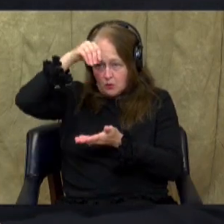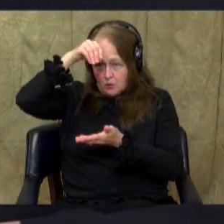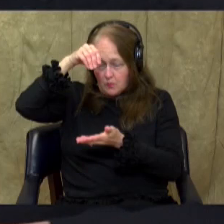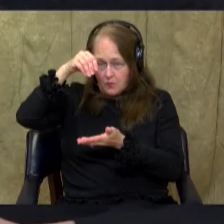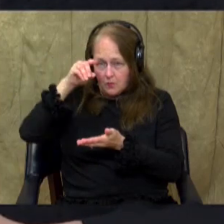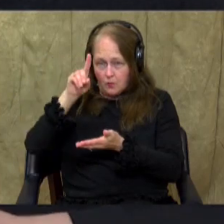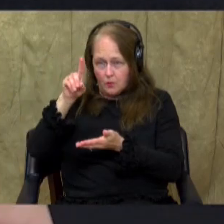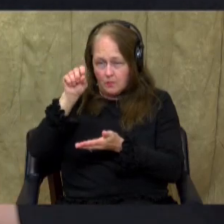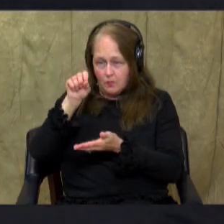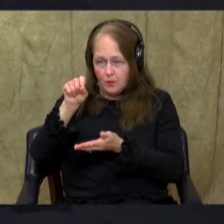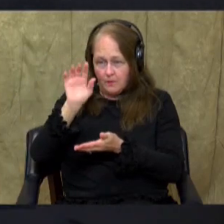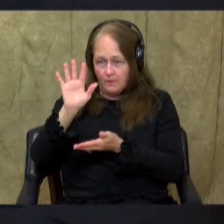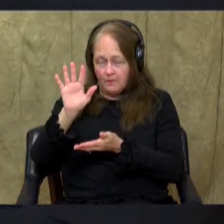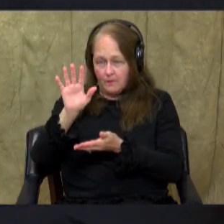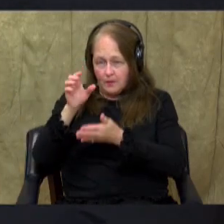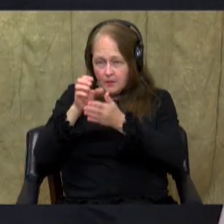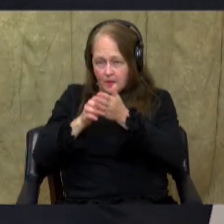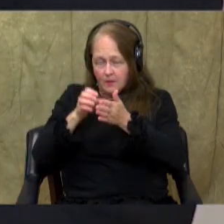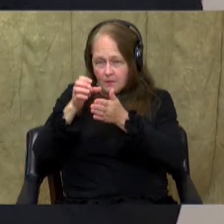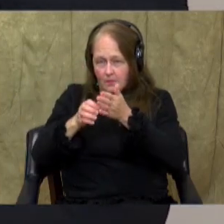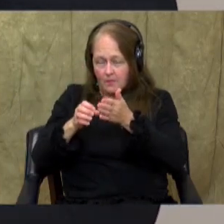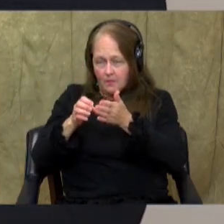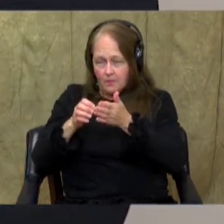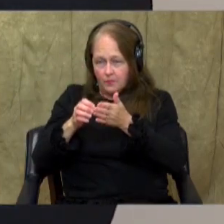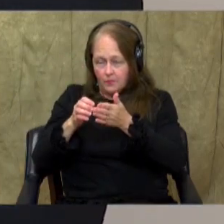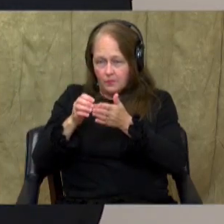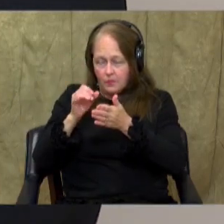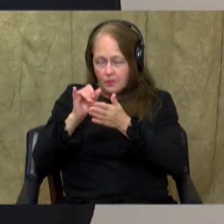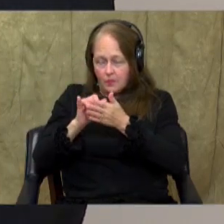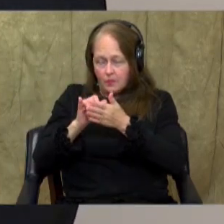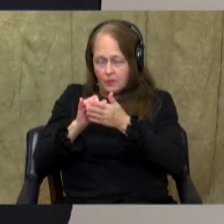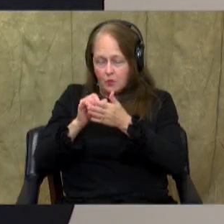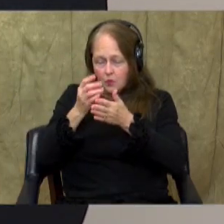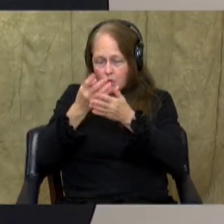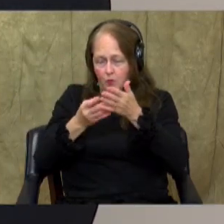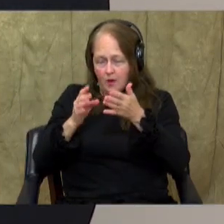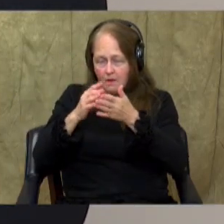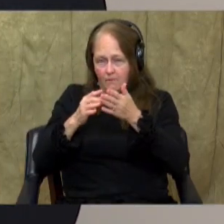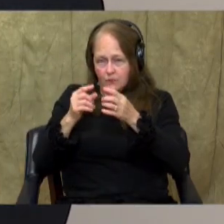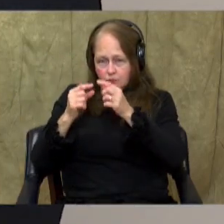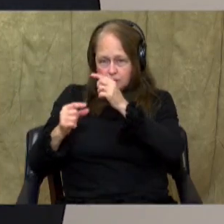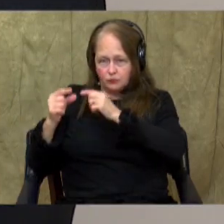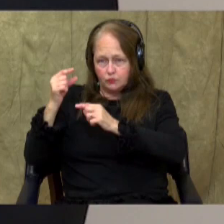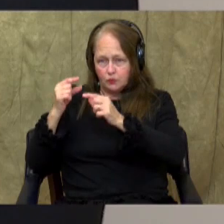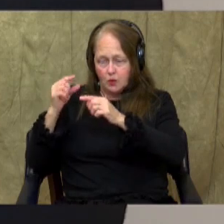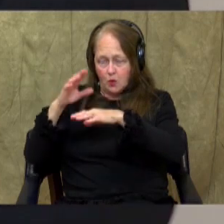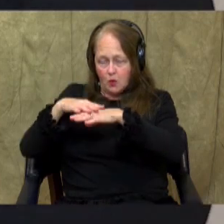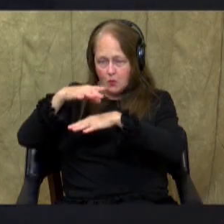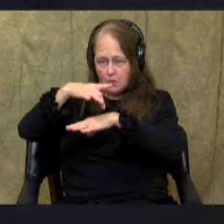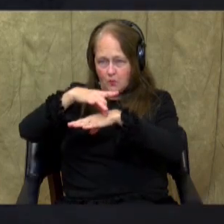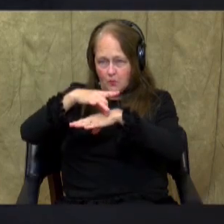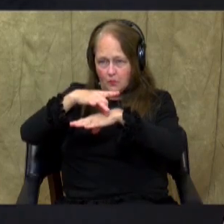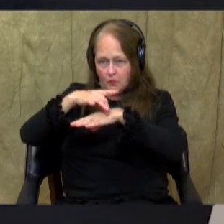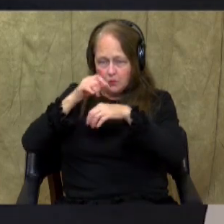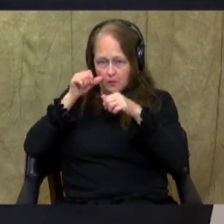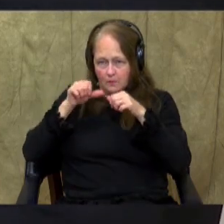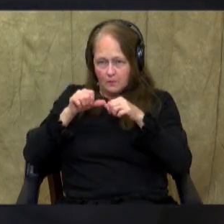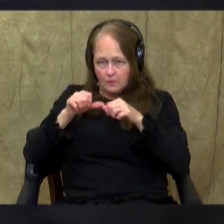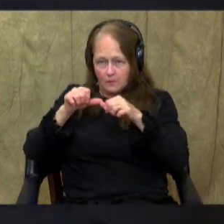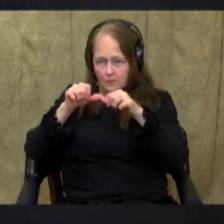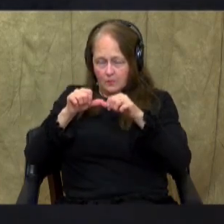Standard 1.5, which is categorizing the graphic organization of people, places, and environments on Earth. We'll stick with that this